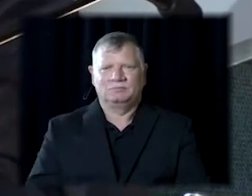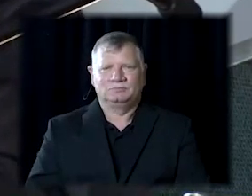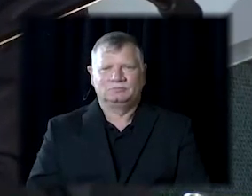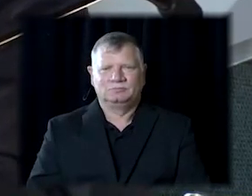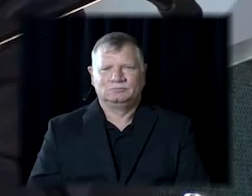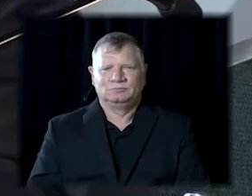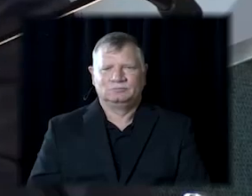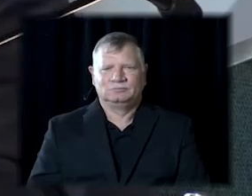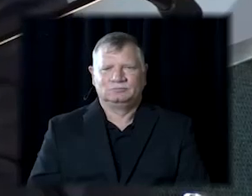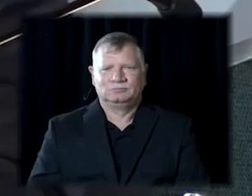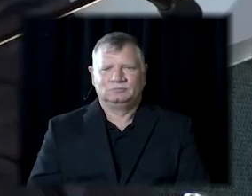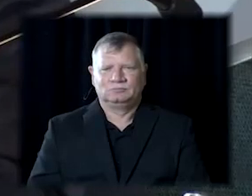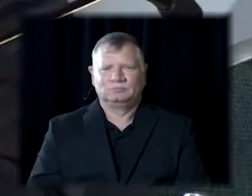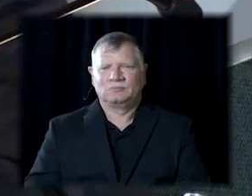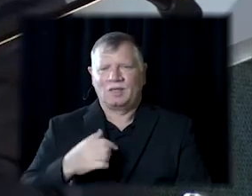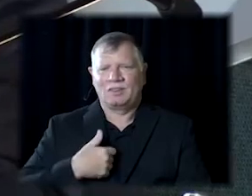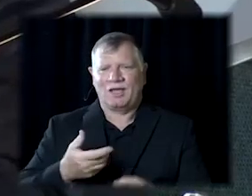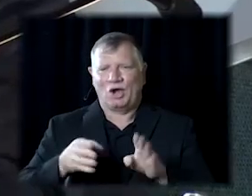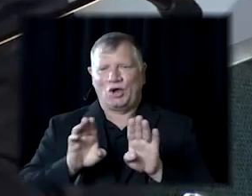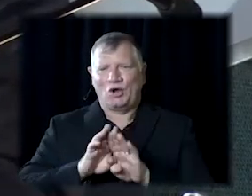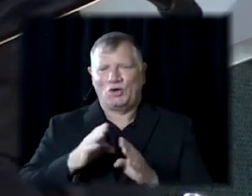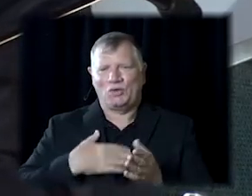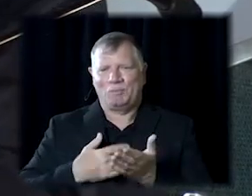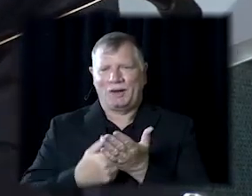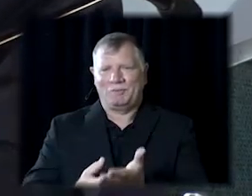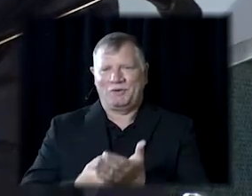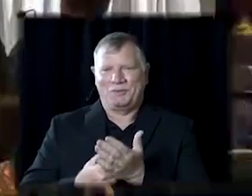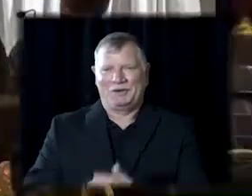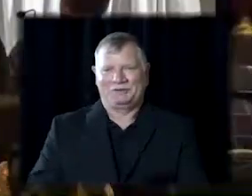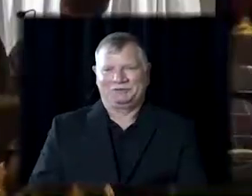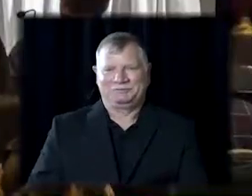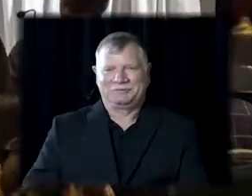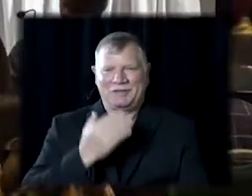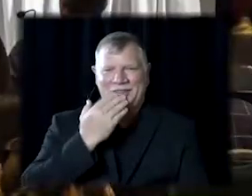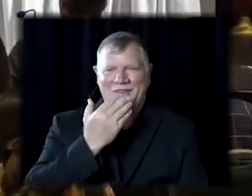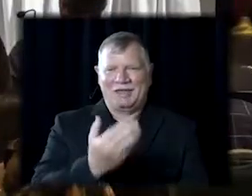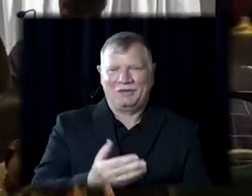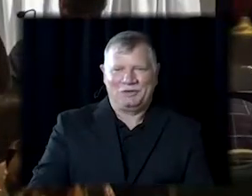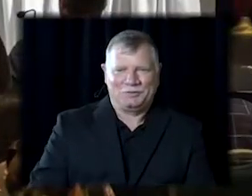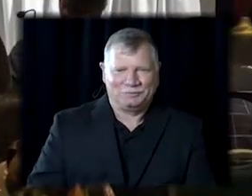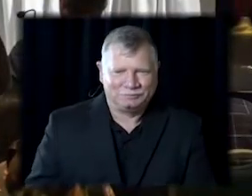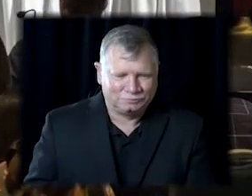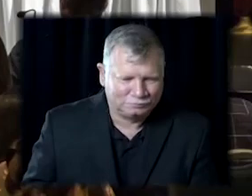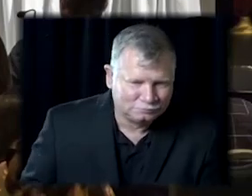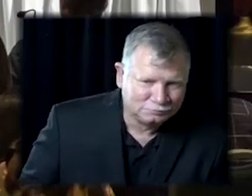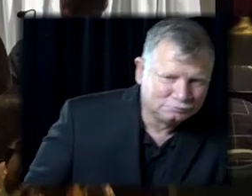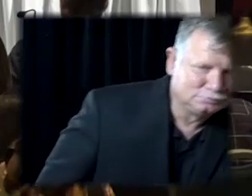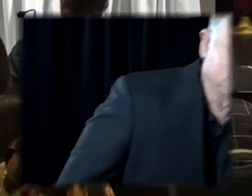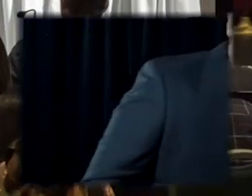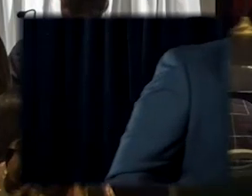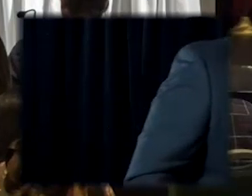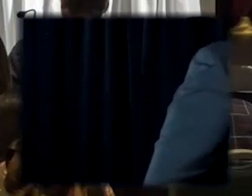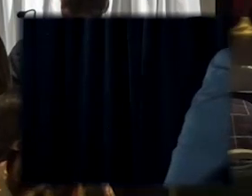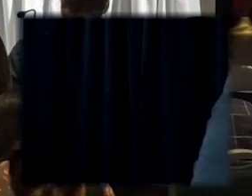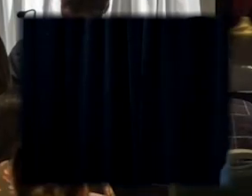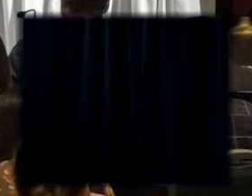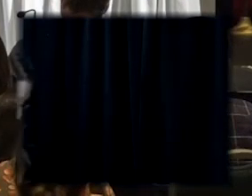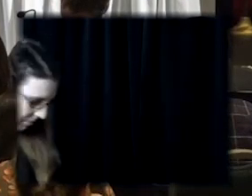I think that concludes my remarks. Thank you, Judge Gonzalez. For members of the press,